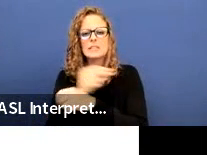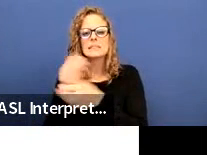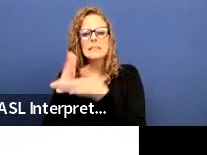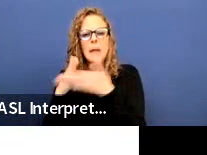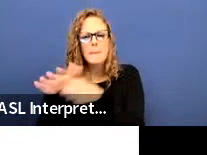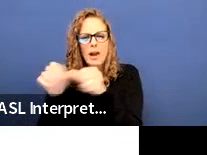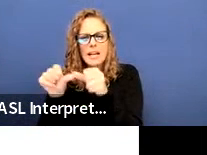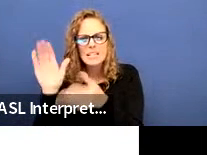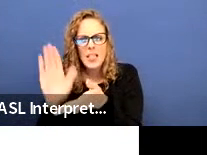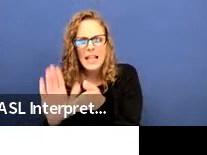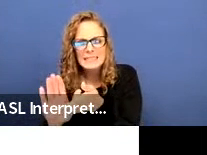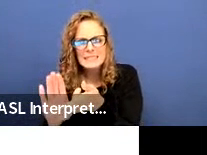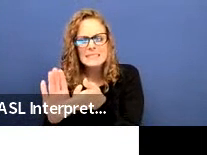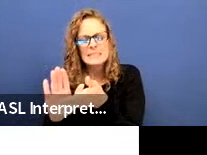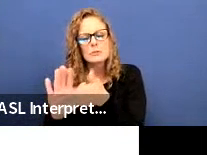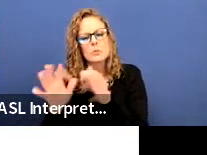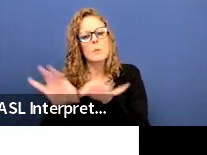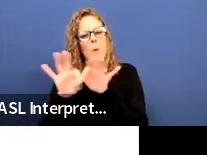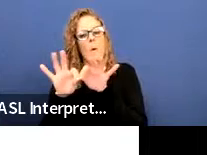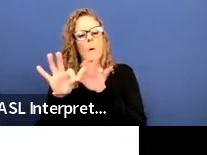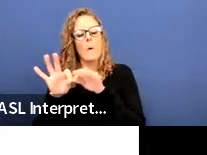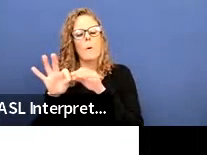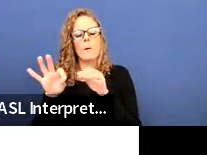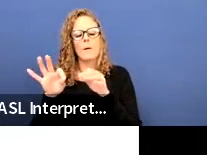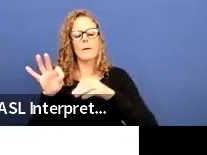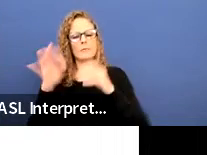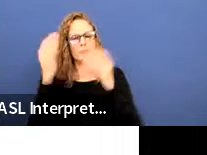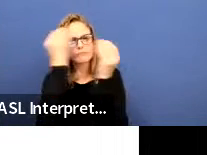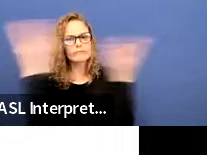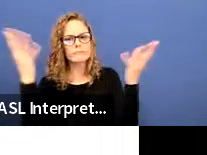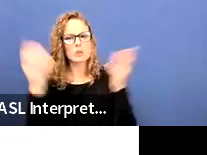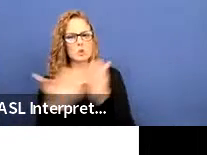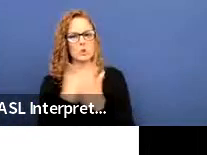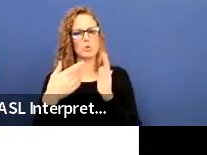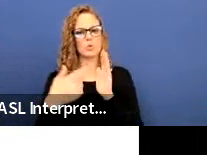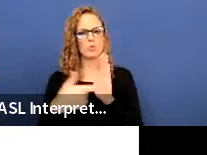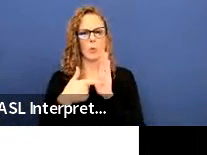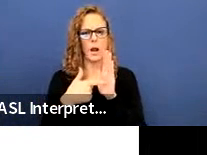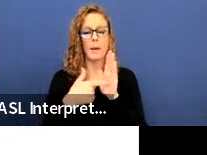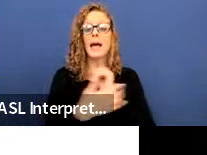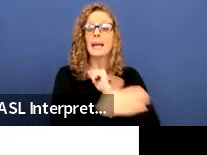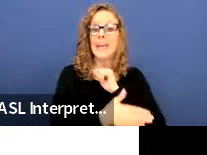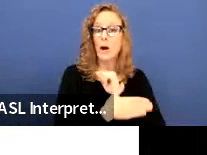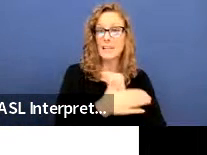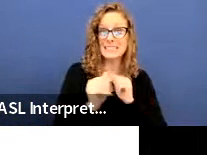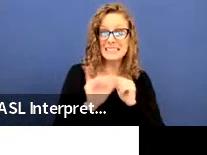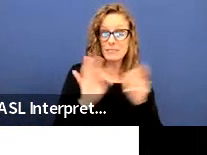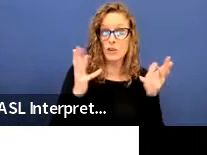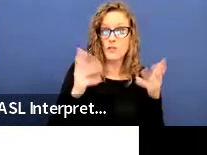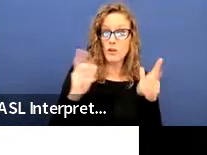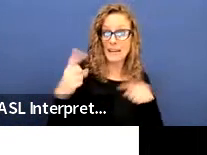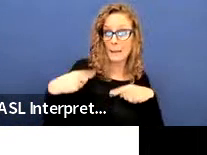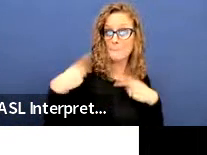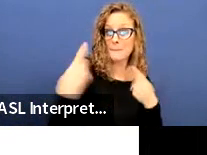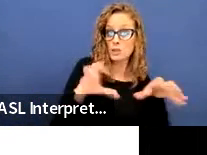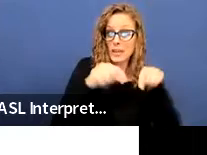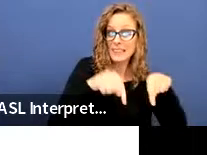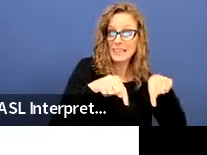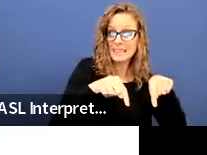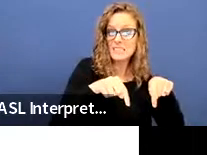they indicated that counties that already had this requirement in place could keep doing what they're doing.